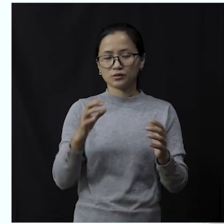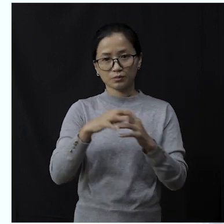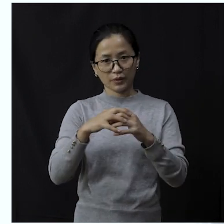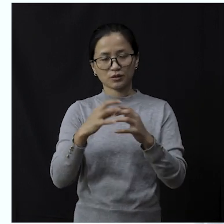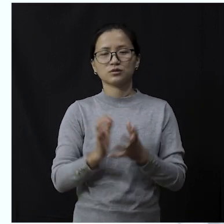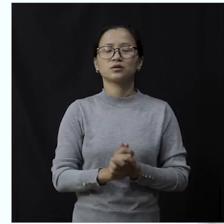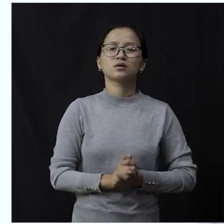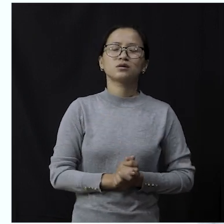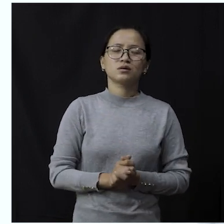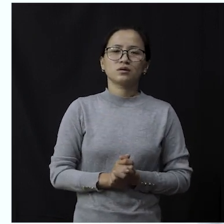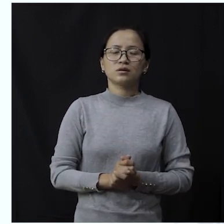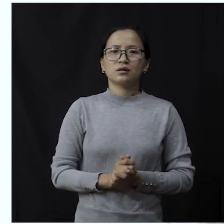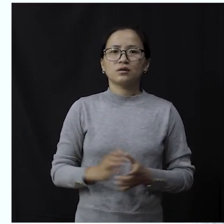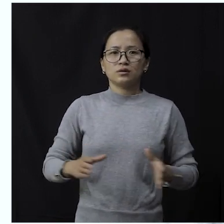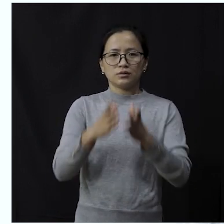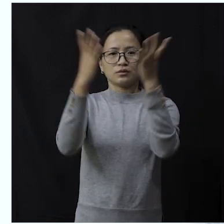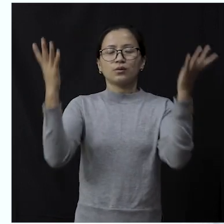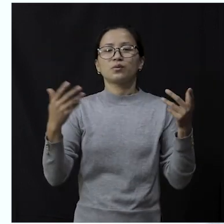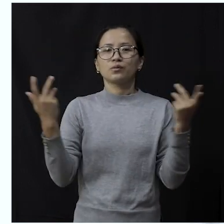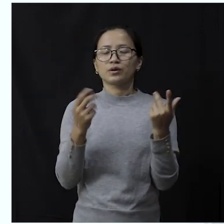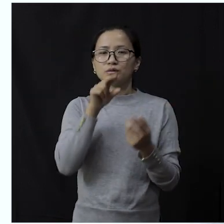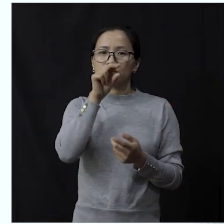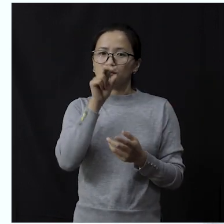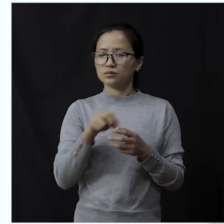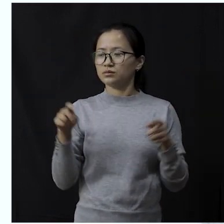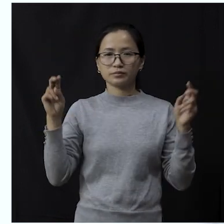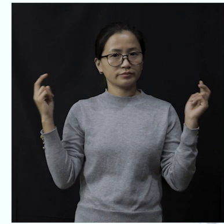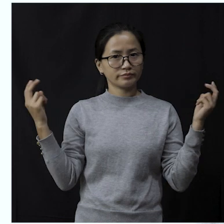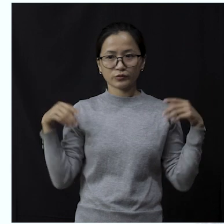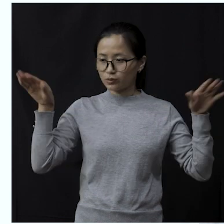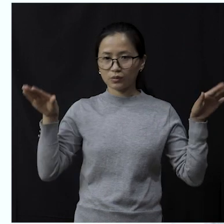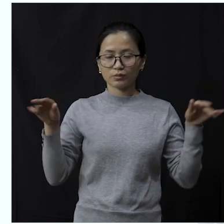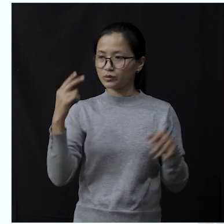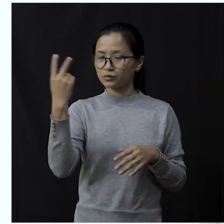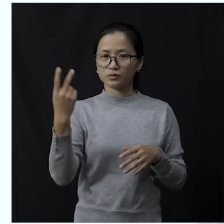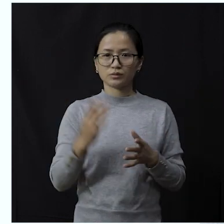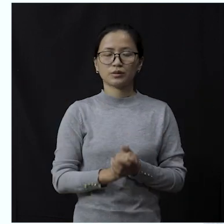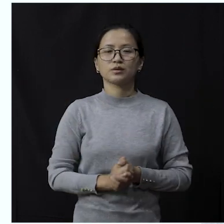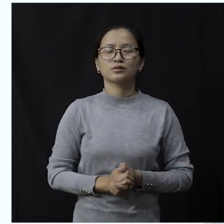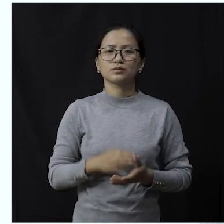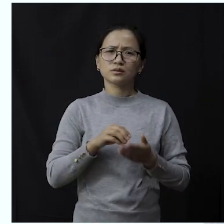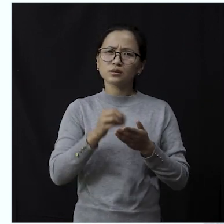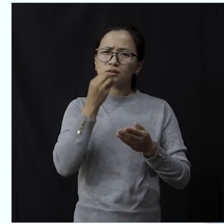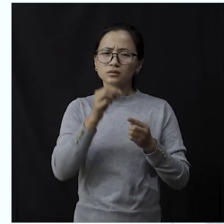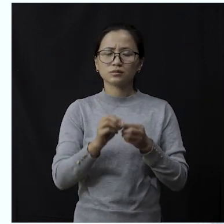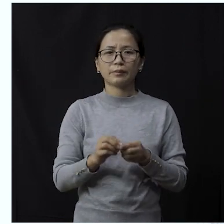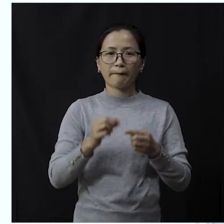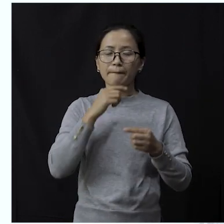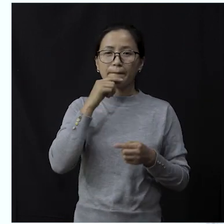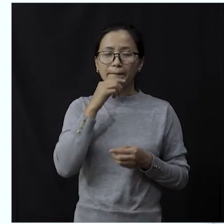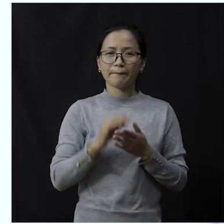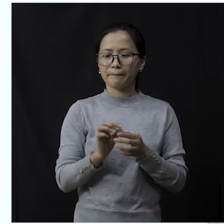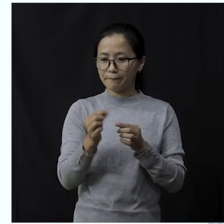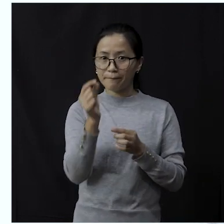hunter put a trap on the tree where the two hornbills usually sit to eat the berries. And he knew very well that the